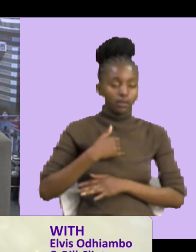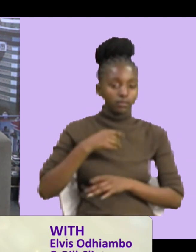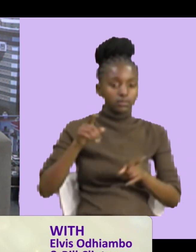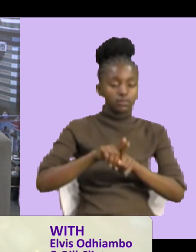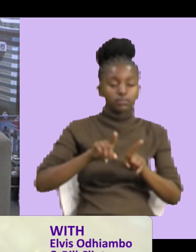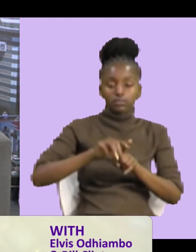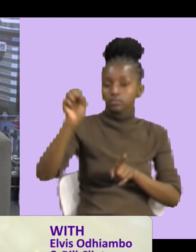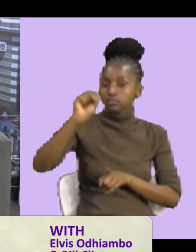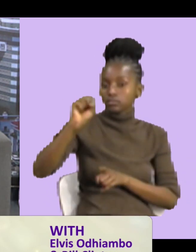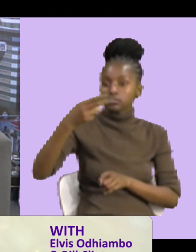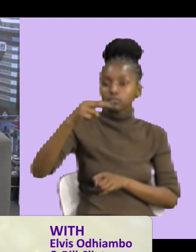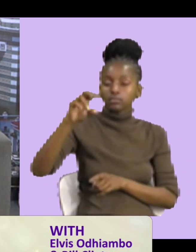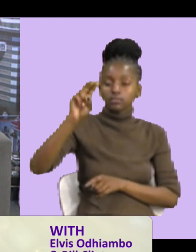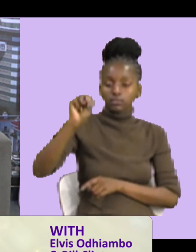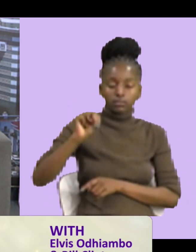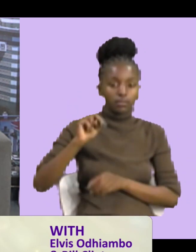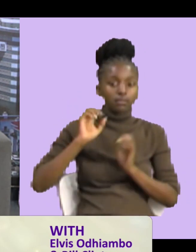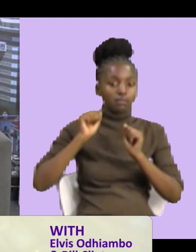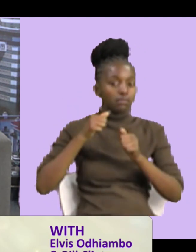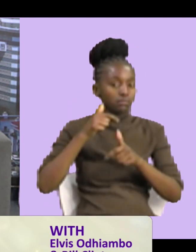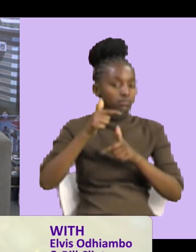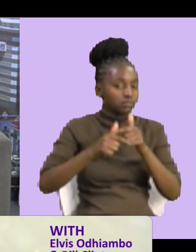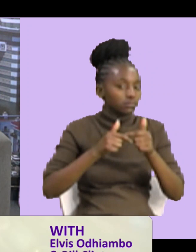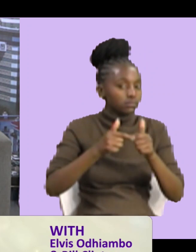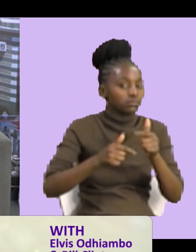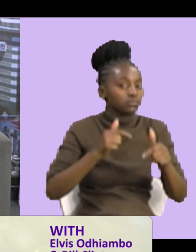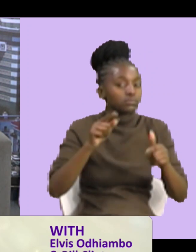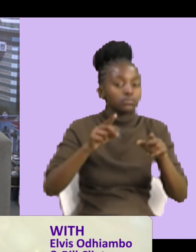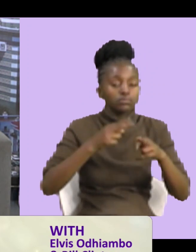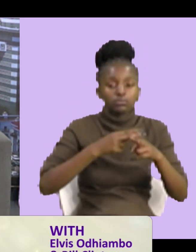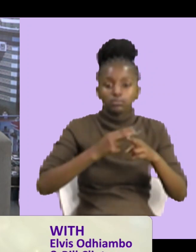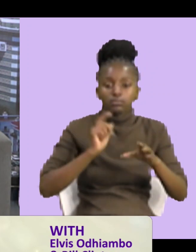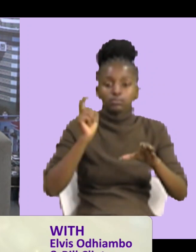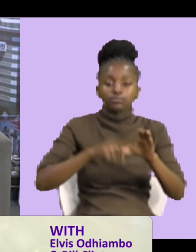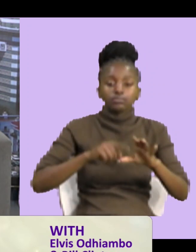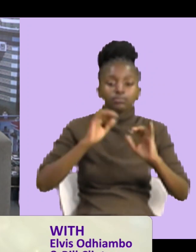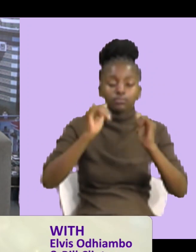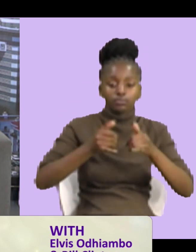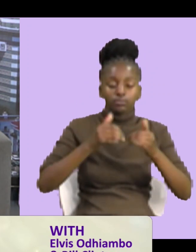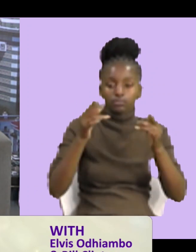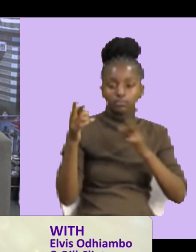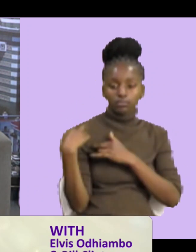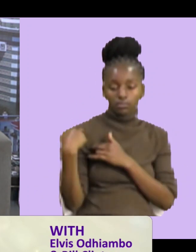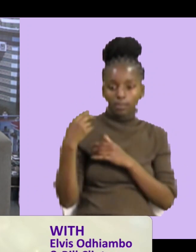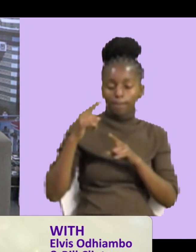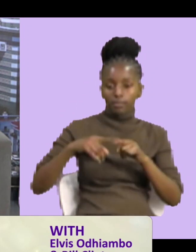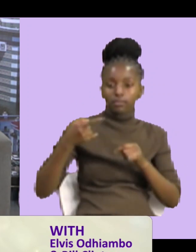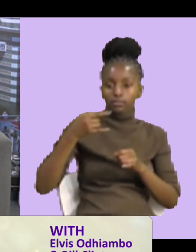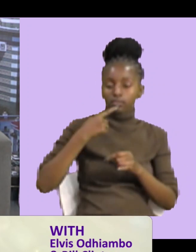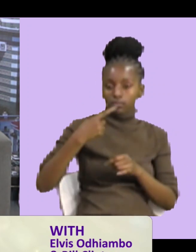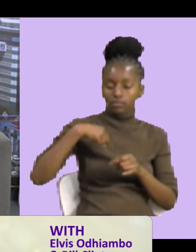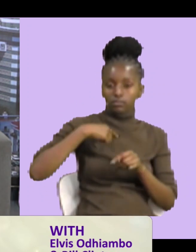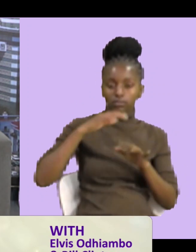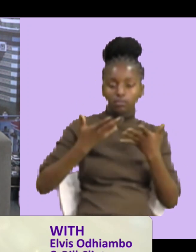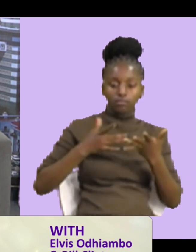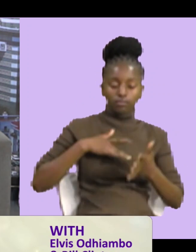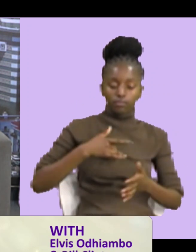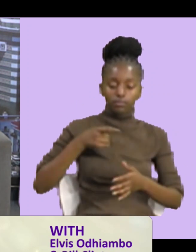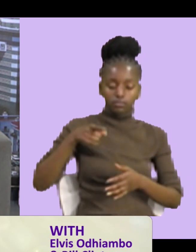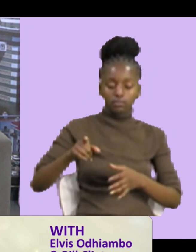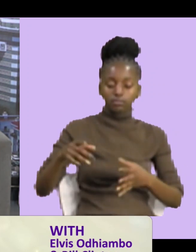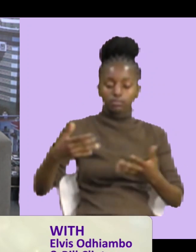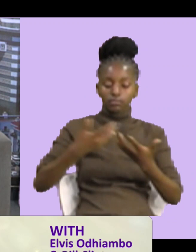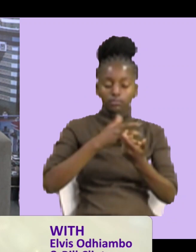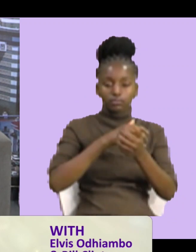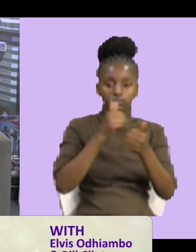being shifted. He's seemingly being placed to a new role. And how do you see him fitting into this? Because of course, so far he's done really